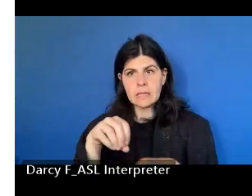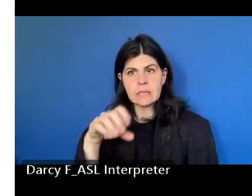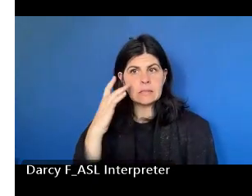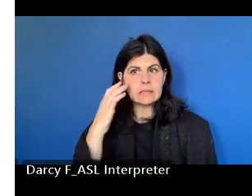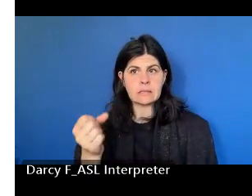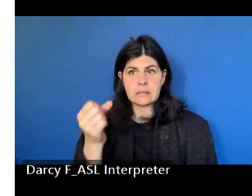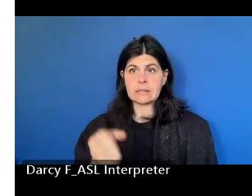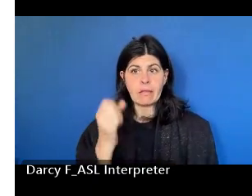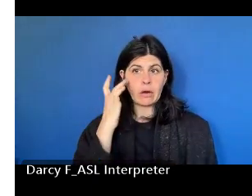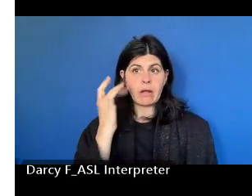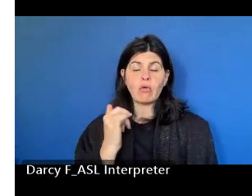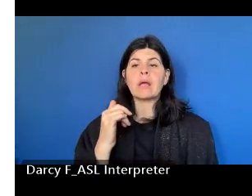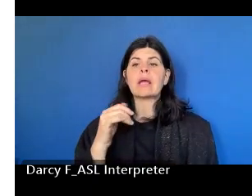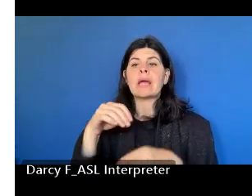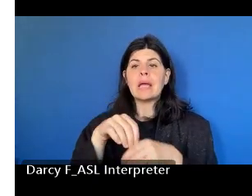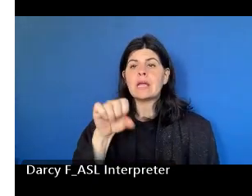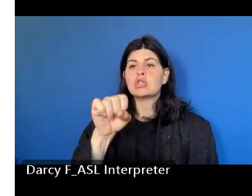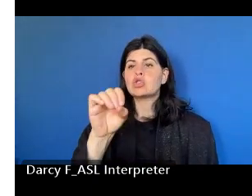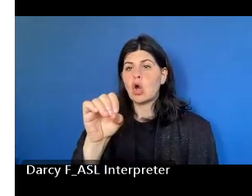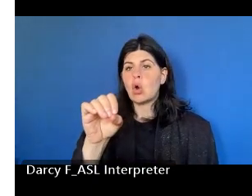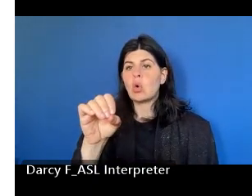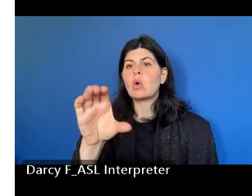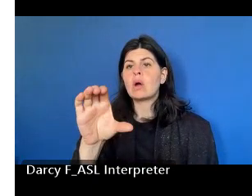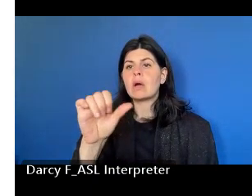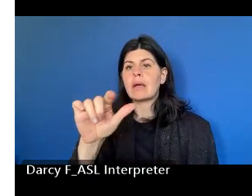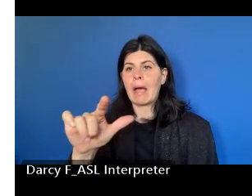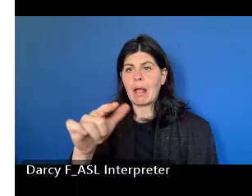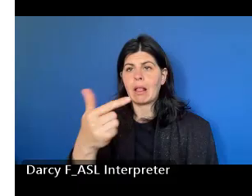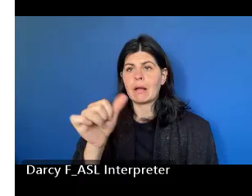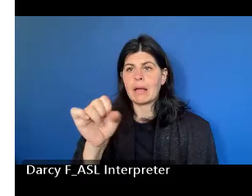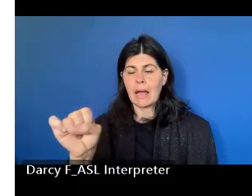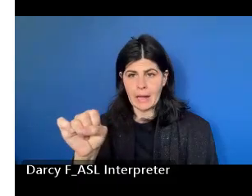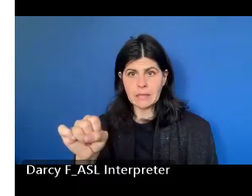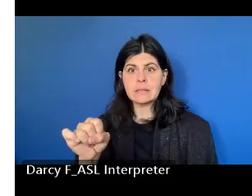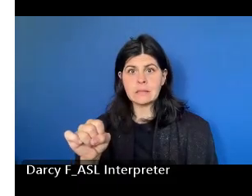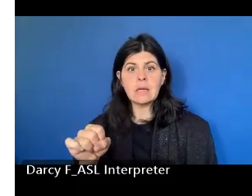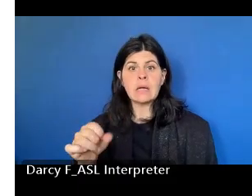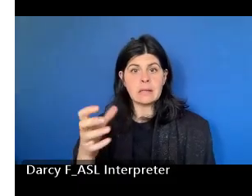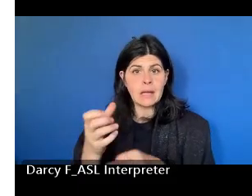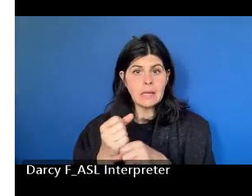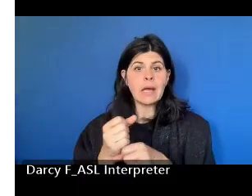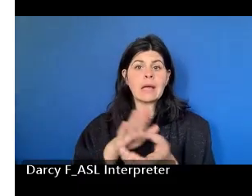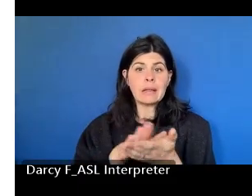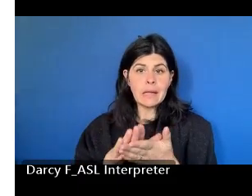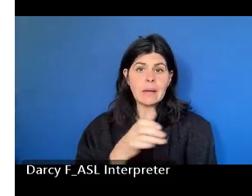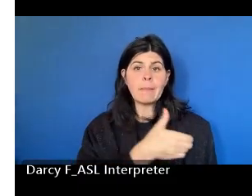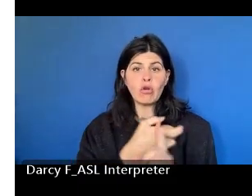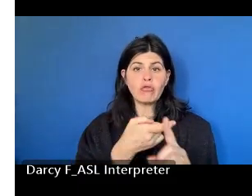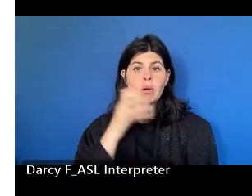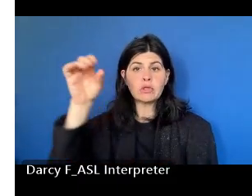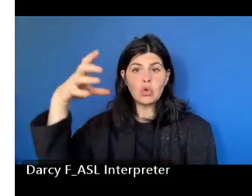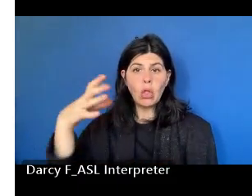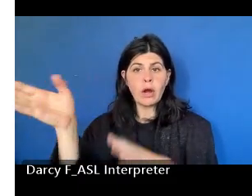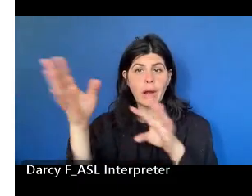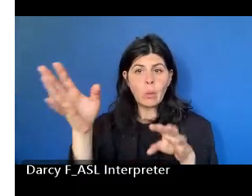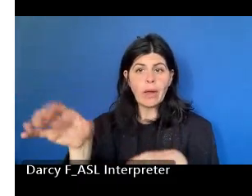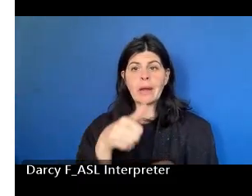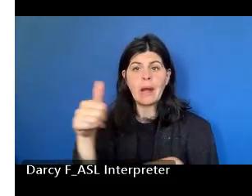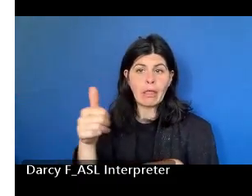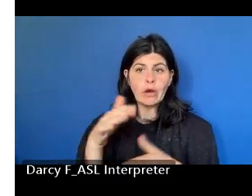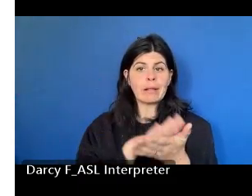in SoCalGas territory, do receive 100% clean power from solar and wind through participation in the Clean Power Alliance and other